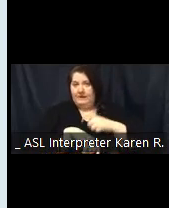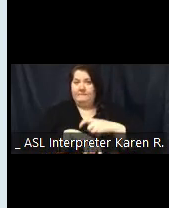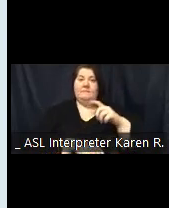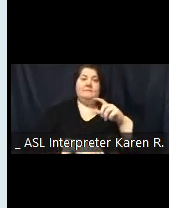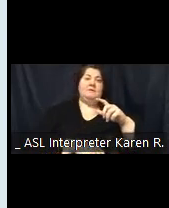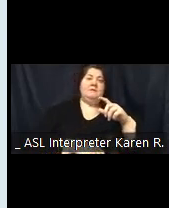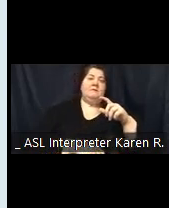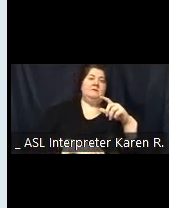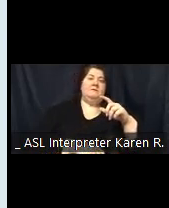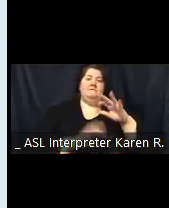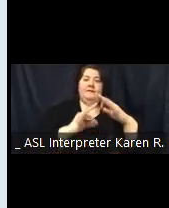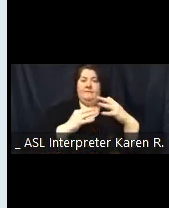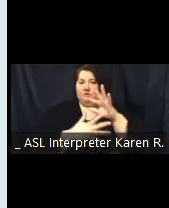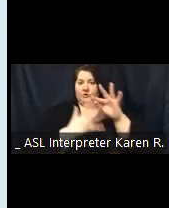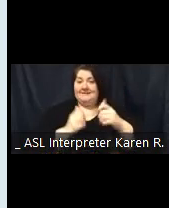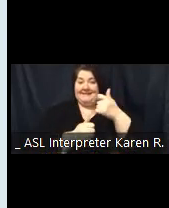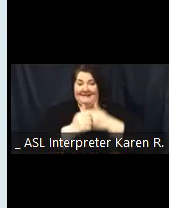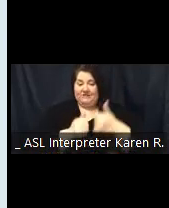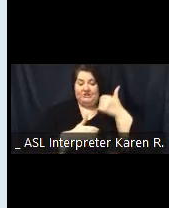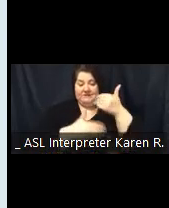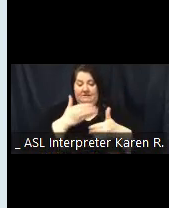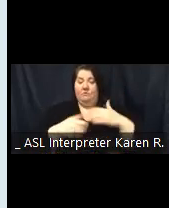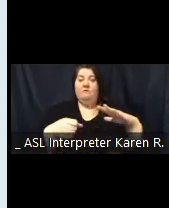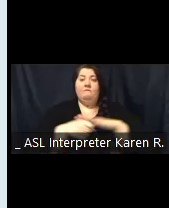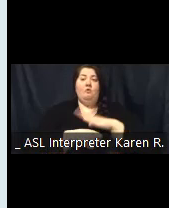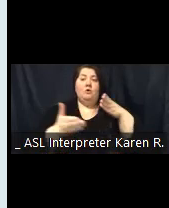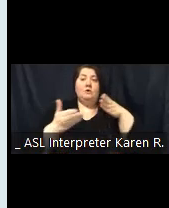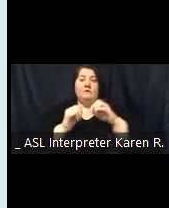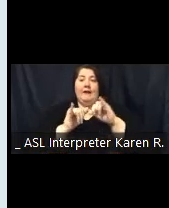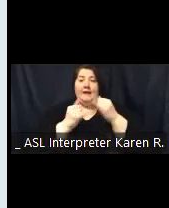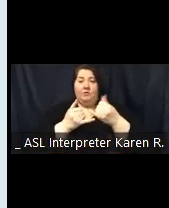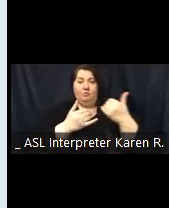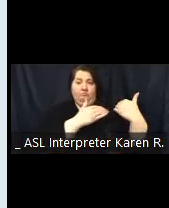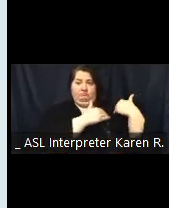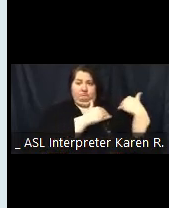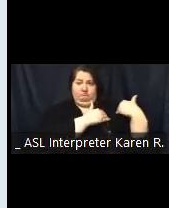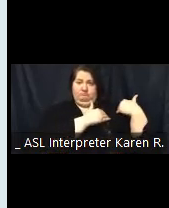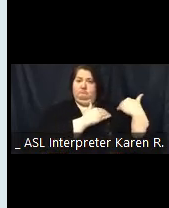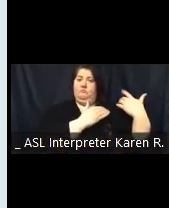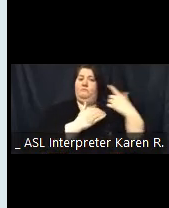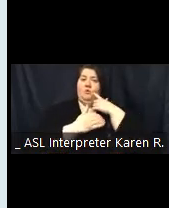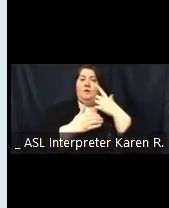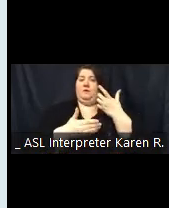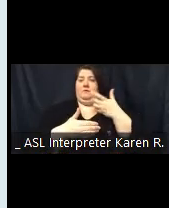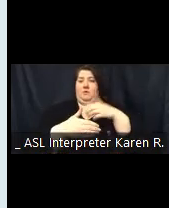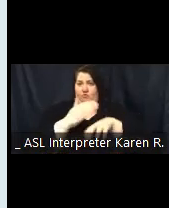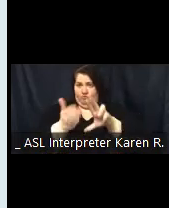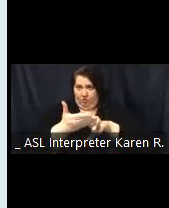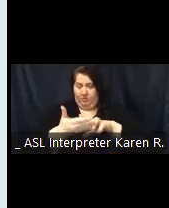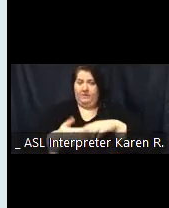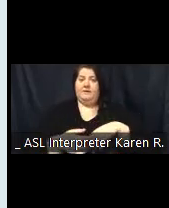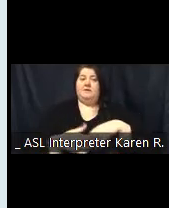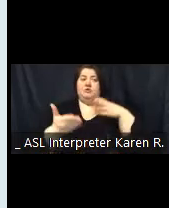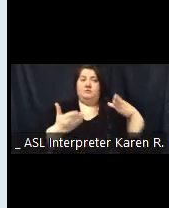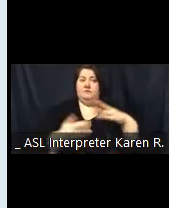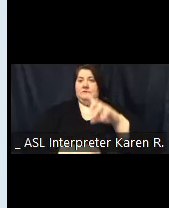at every step in the process, full service agency is responsible for enrolling and serving deaf and hard of